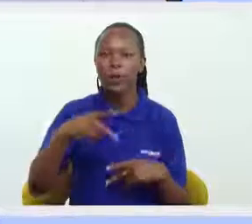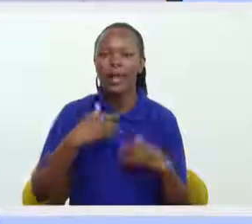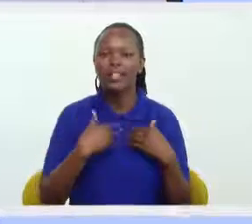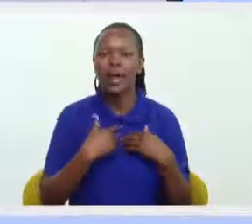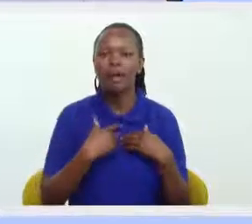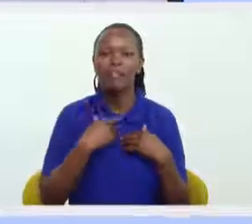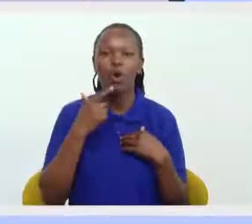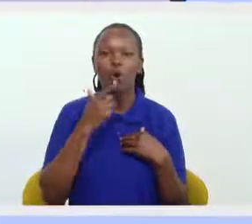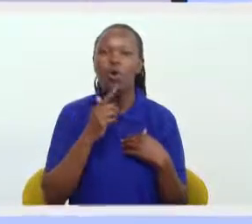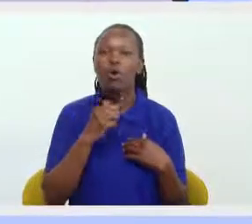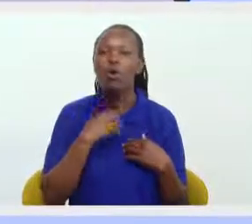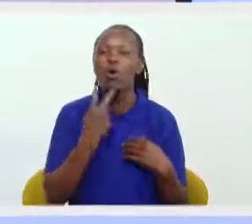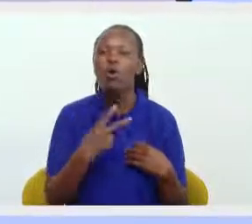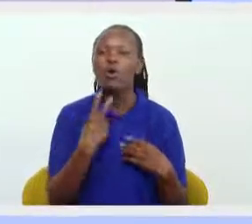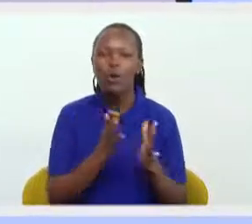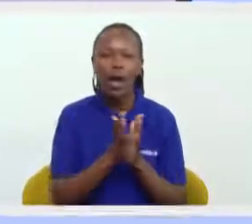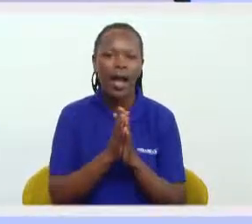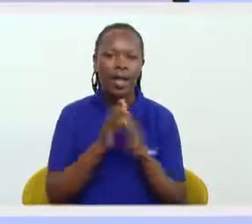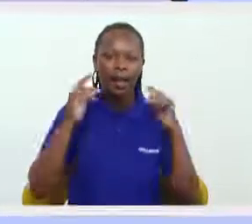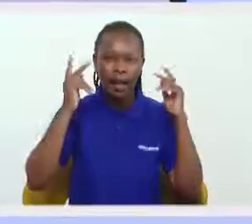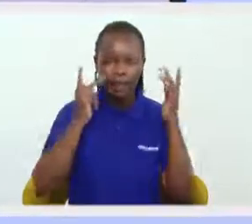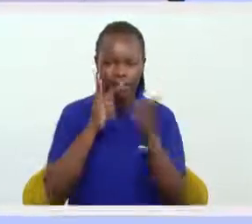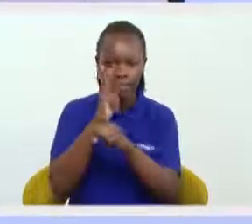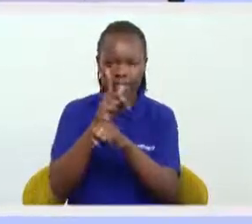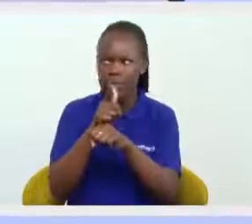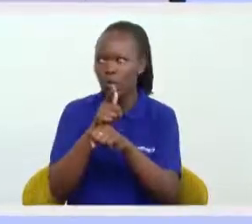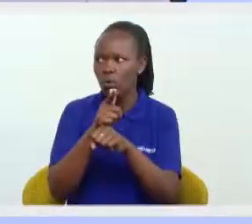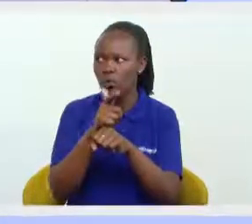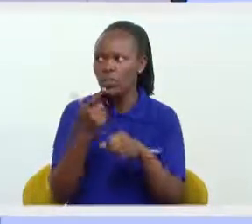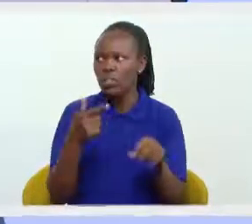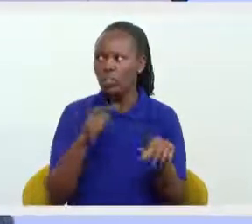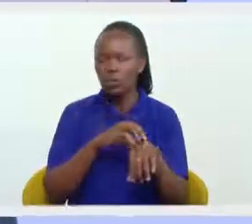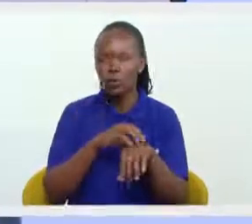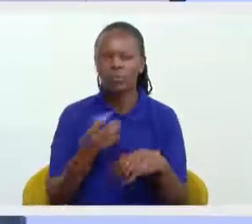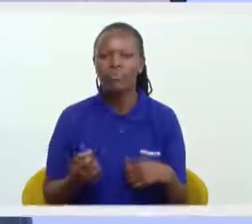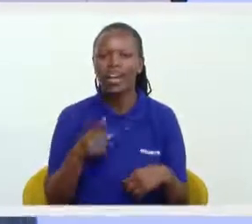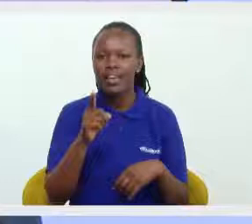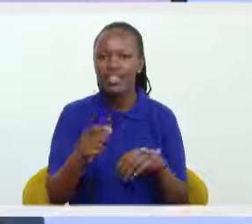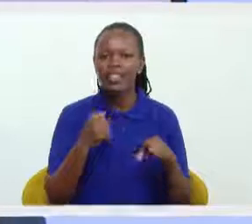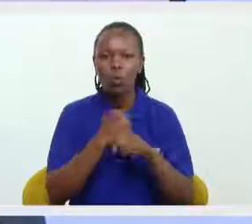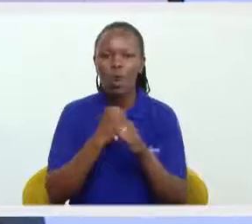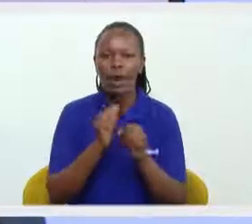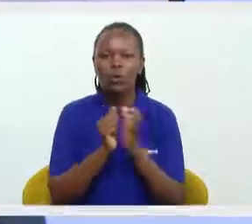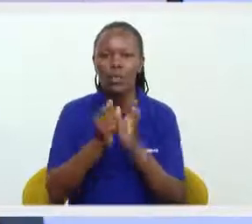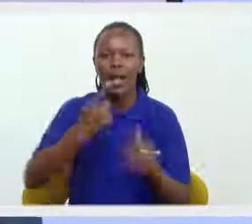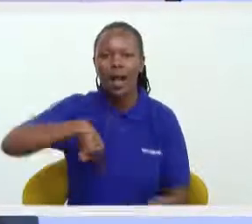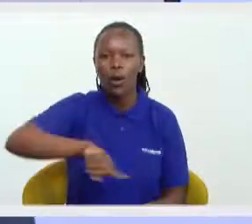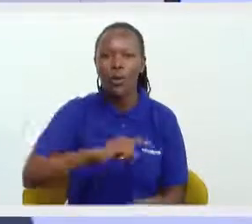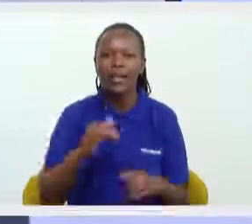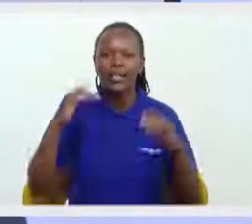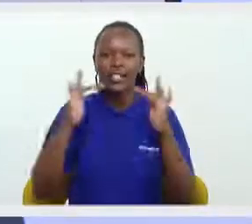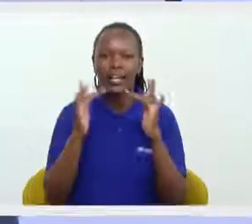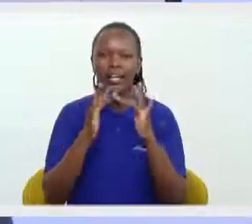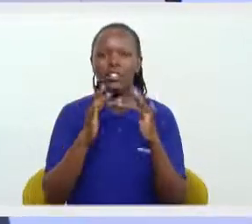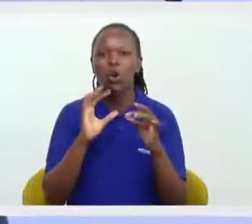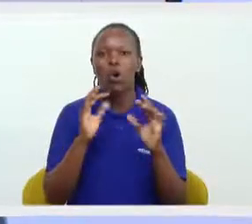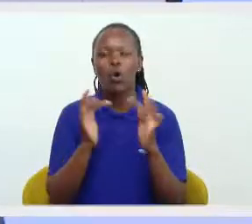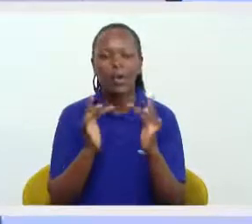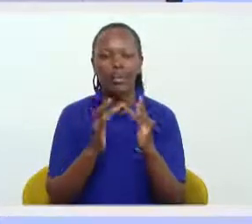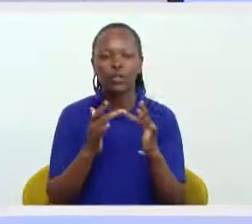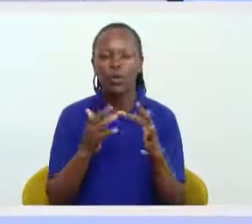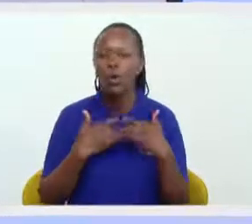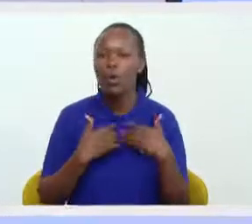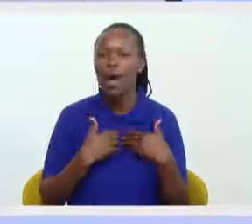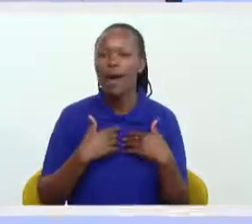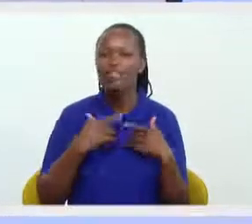audio such as podcasts, which are playing on your device. They work without an internet connection as well. Live